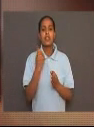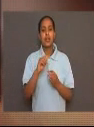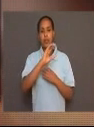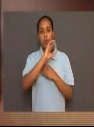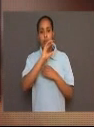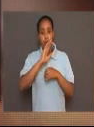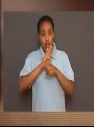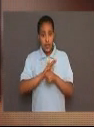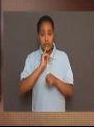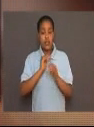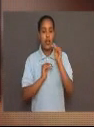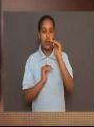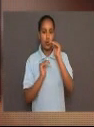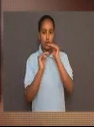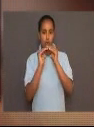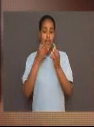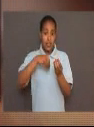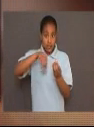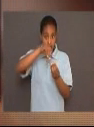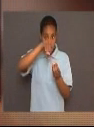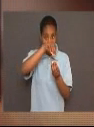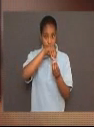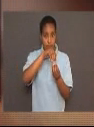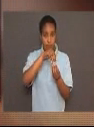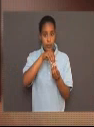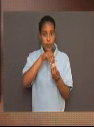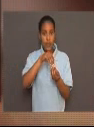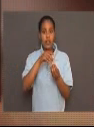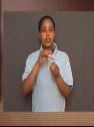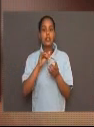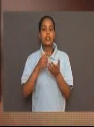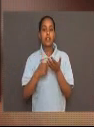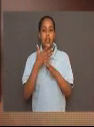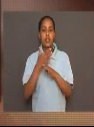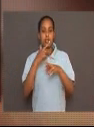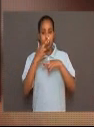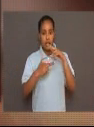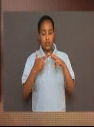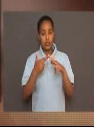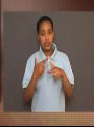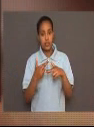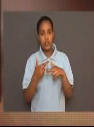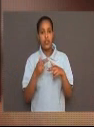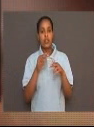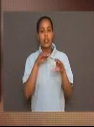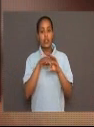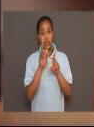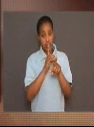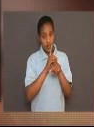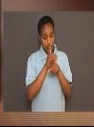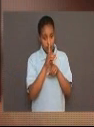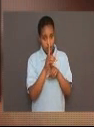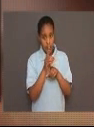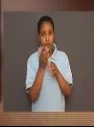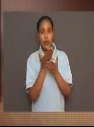at equilibrium is increased, then the reaction will proceed in the direction